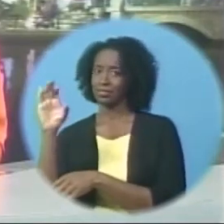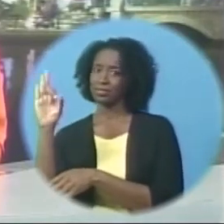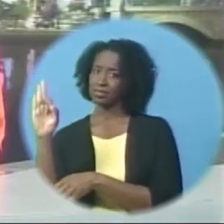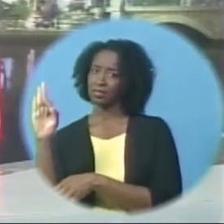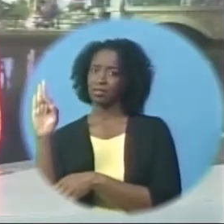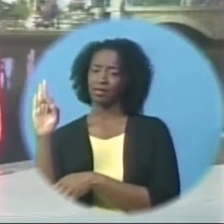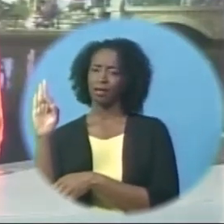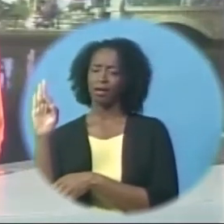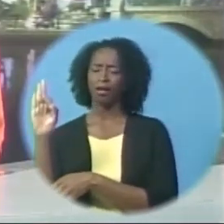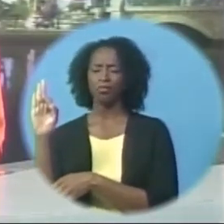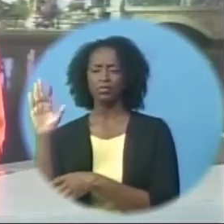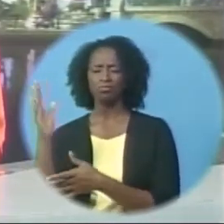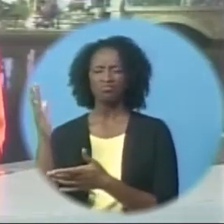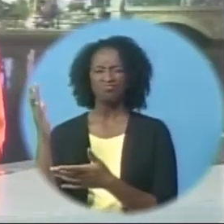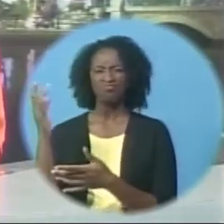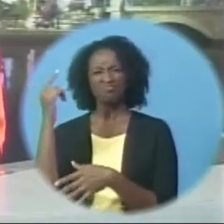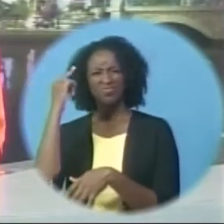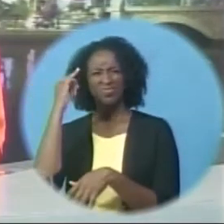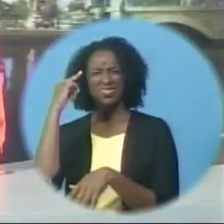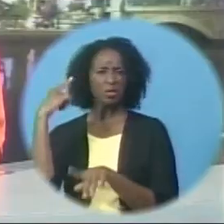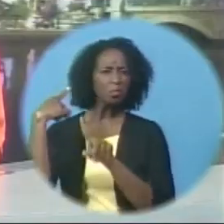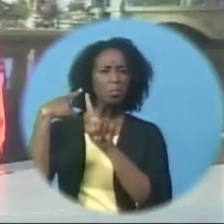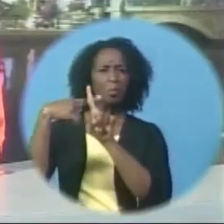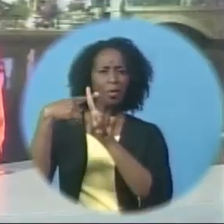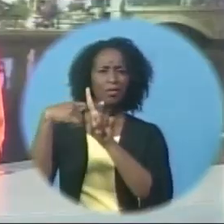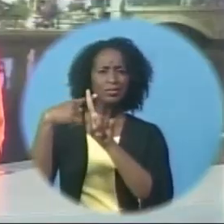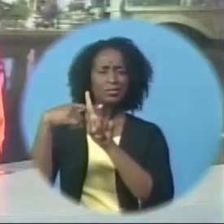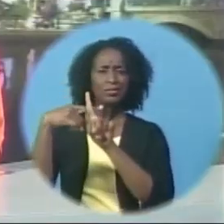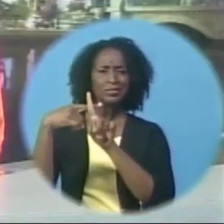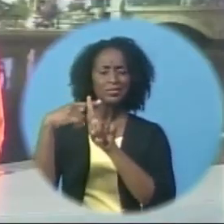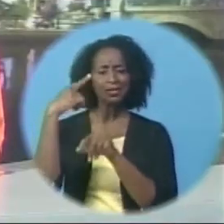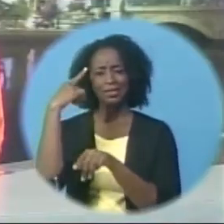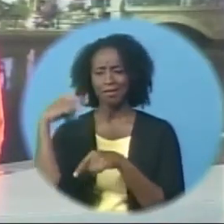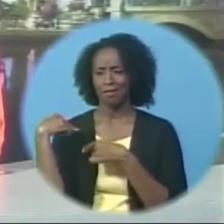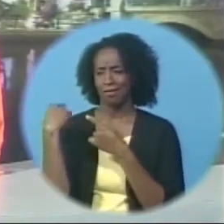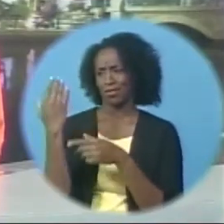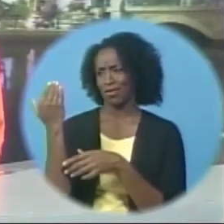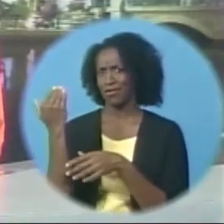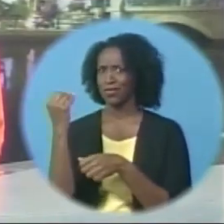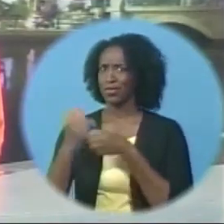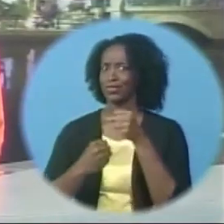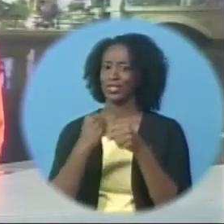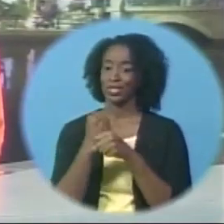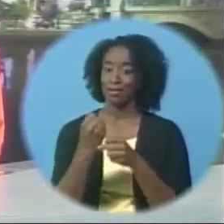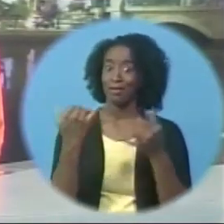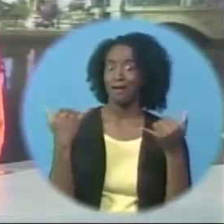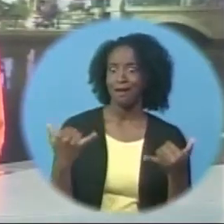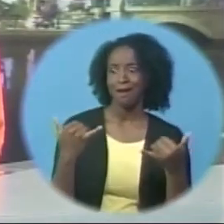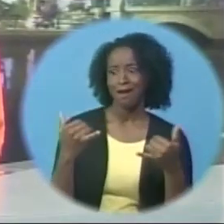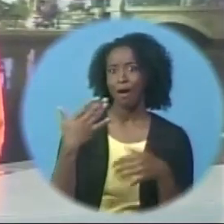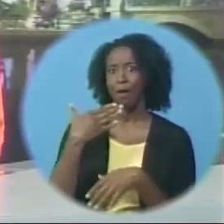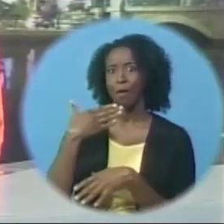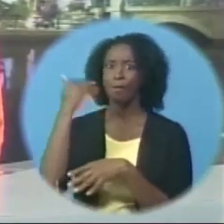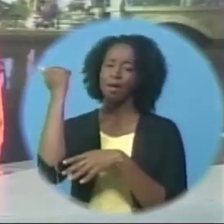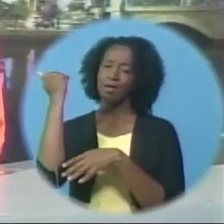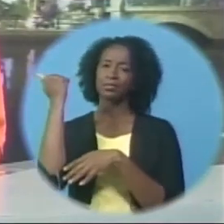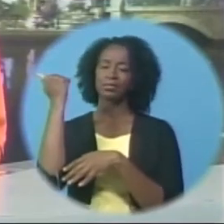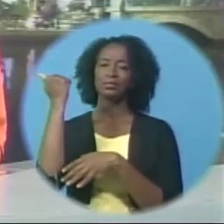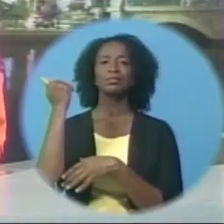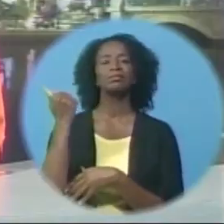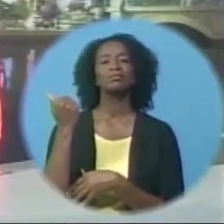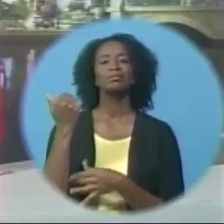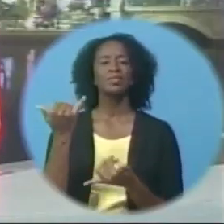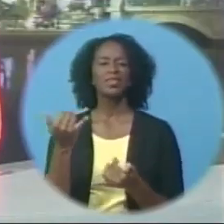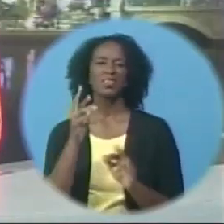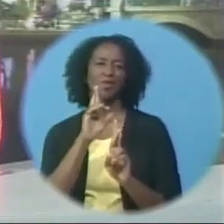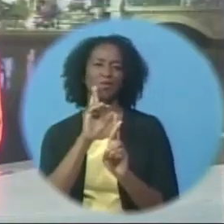the National Cultural Foundation remains upbeat as this year's jump up is shaping up to be one of the biggest in 15 years. We